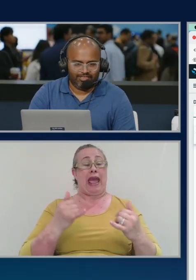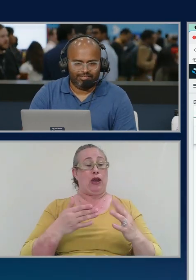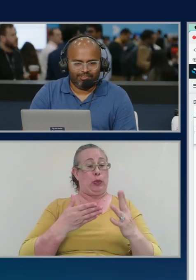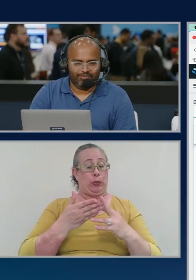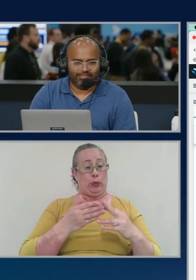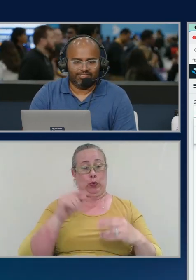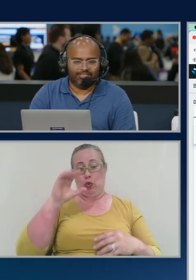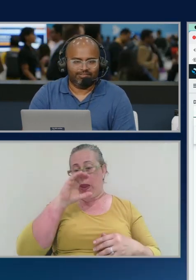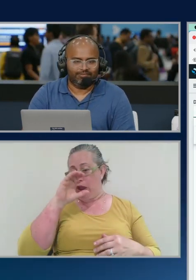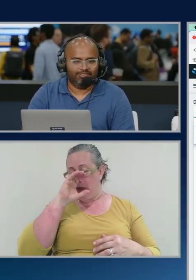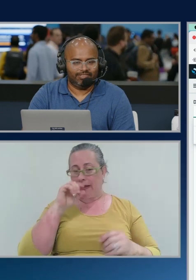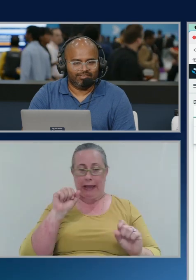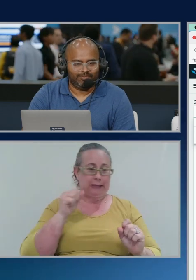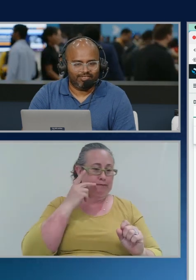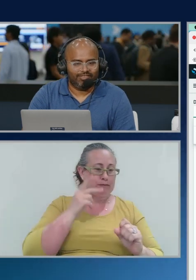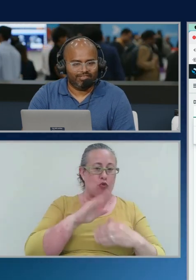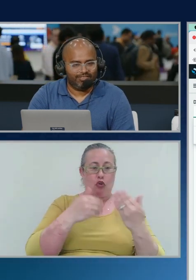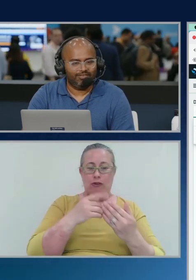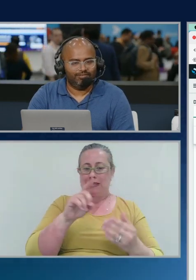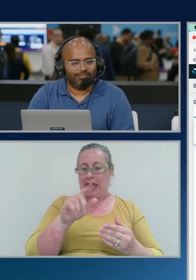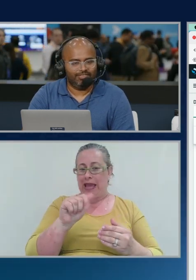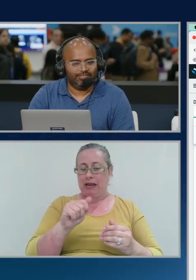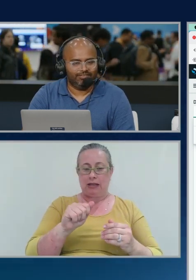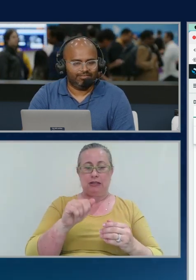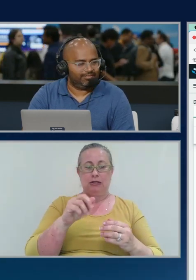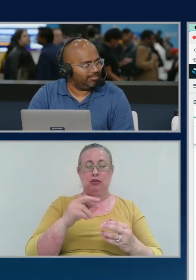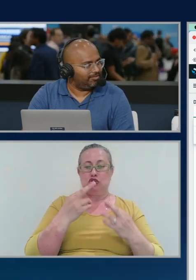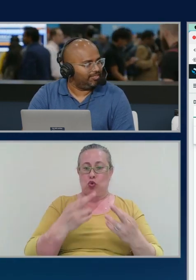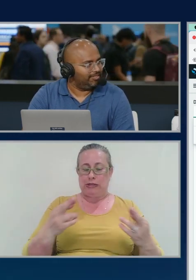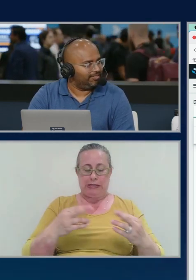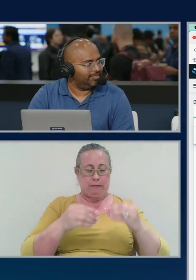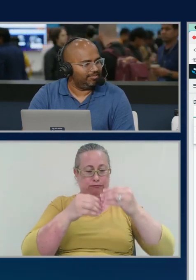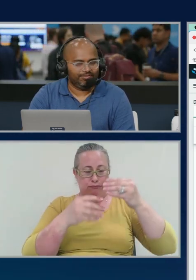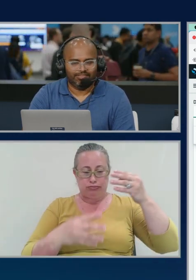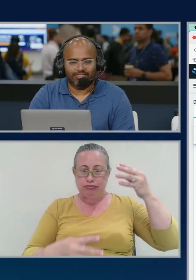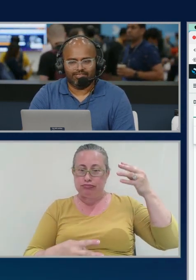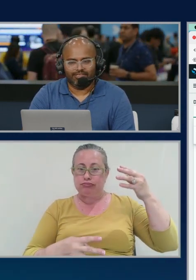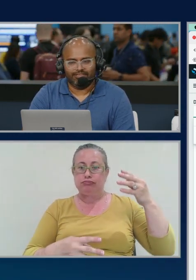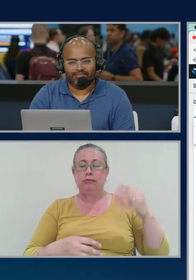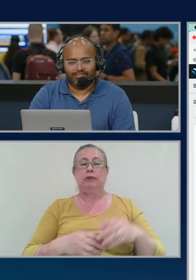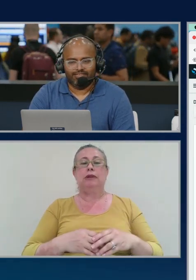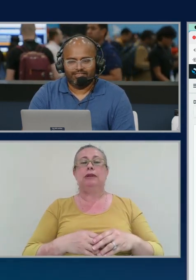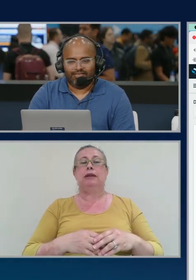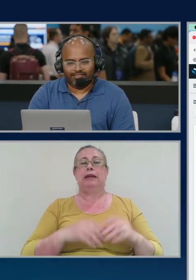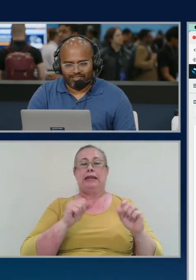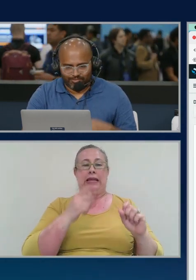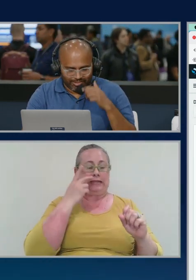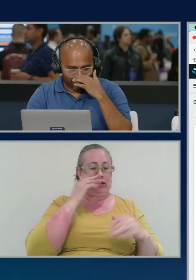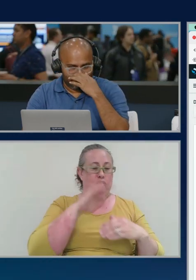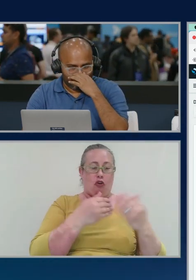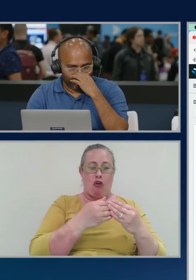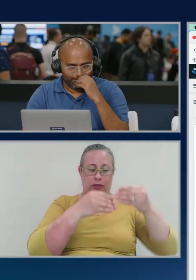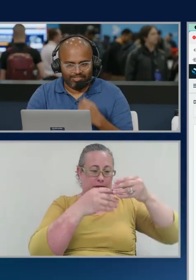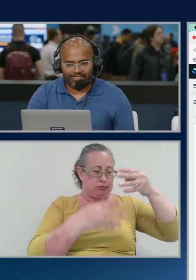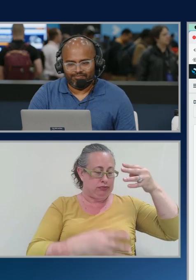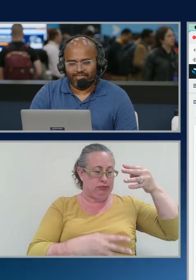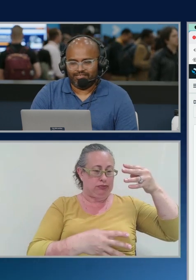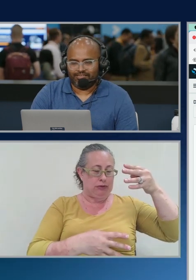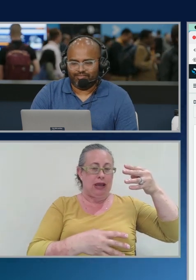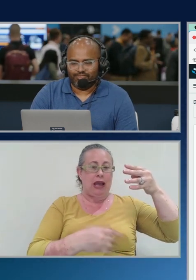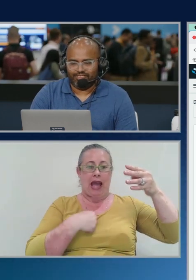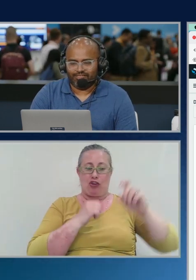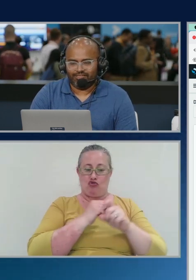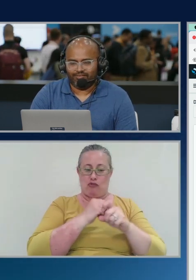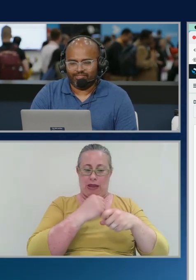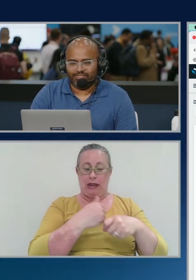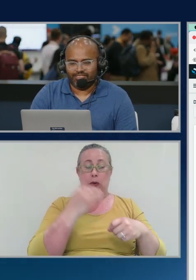all my data sources, right? So here's my S3 Glue connection, and zero-ETL is the data source that I created in the tables you see. So I know that I have data